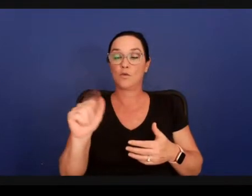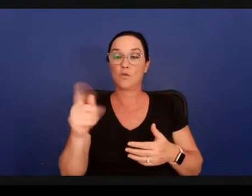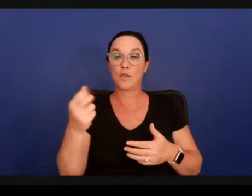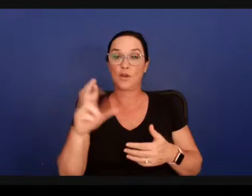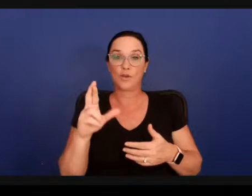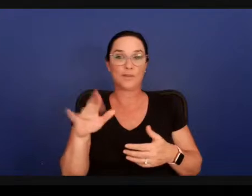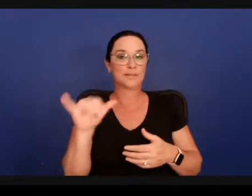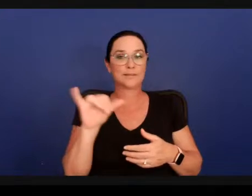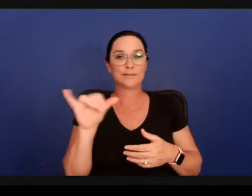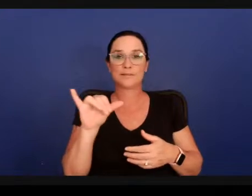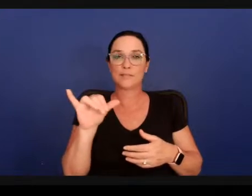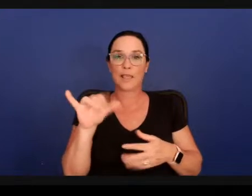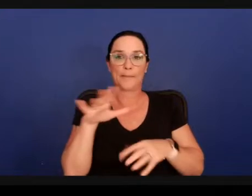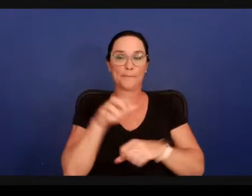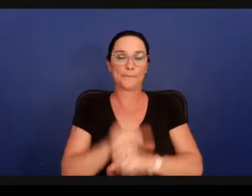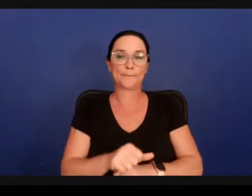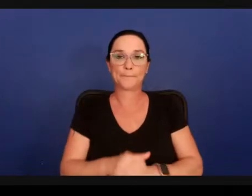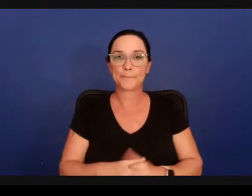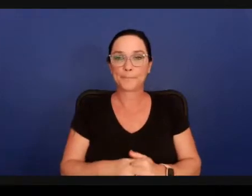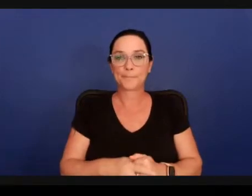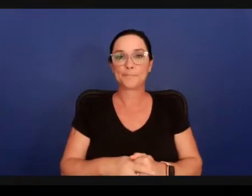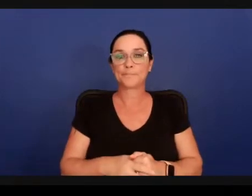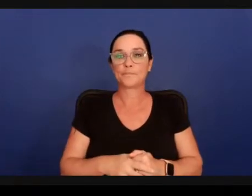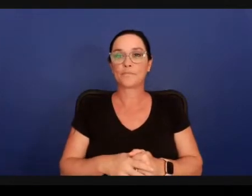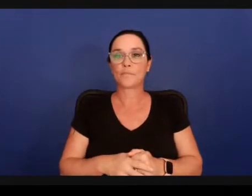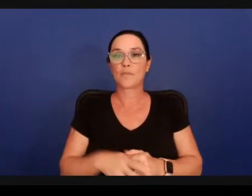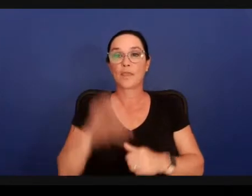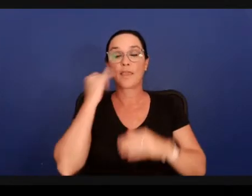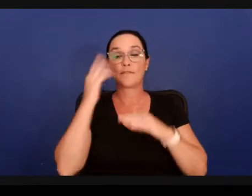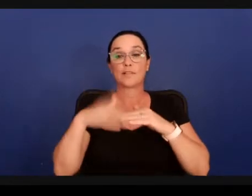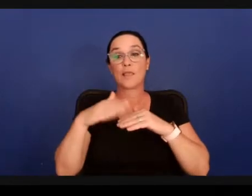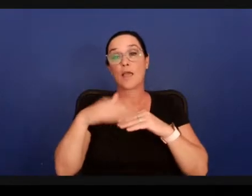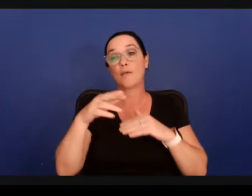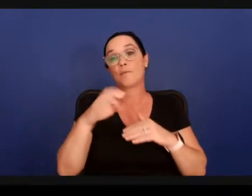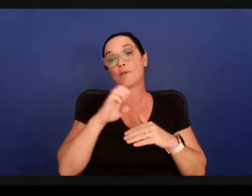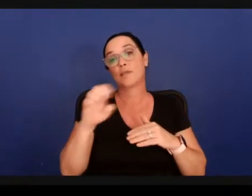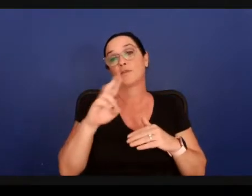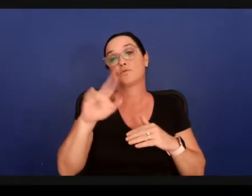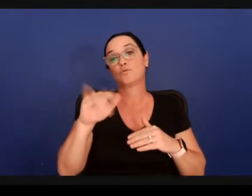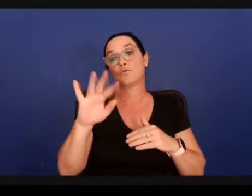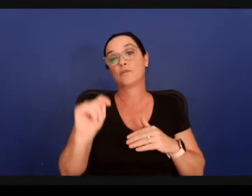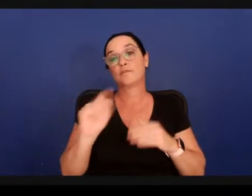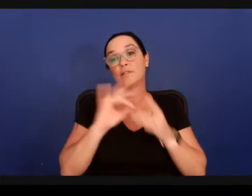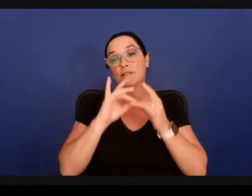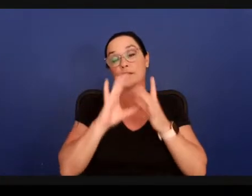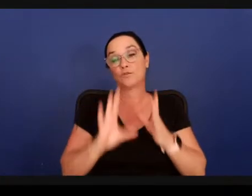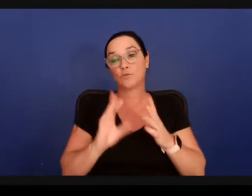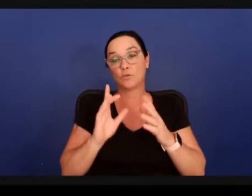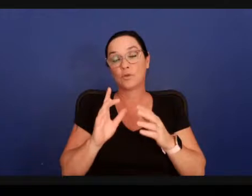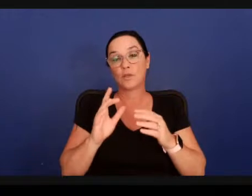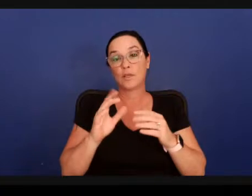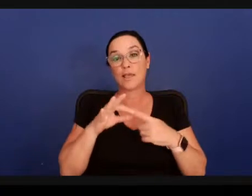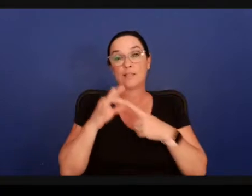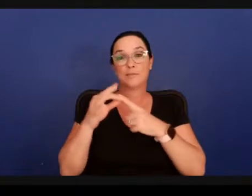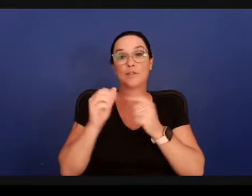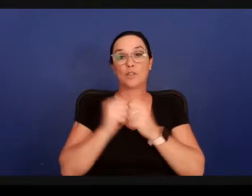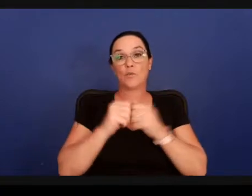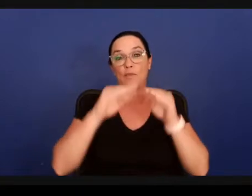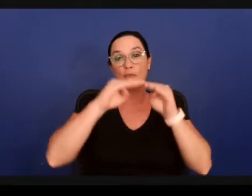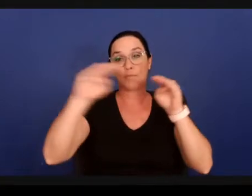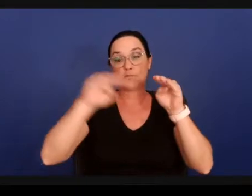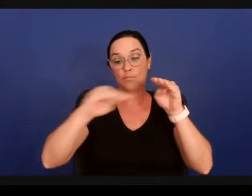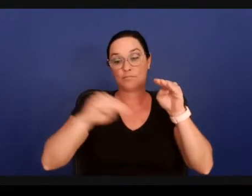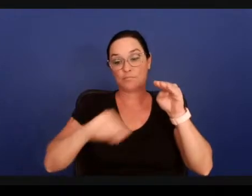So an eruption anywhere in the Upper East Rift Connector, especially with fissures that are in trend with a Kauaʻe,